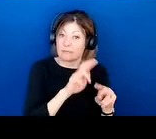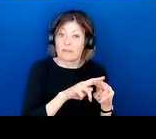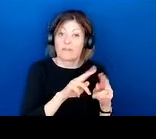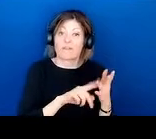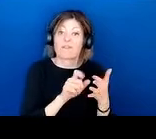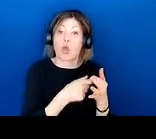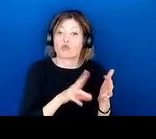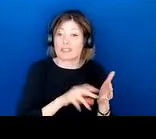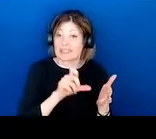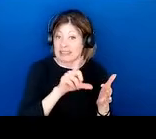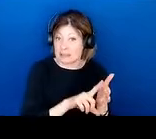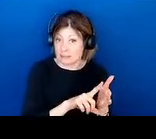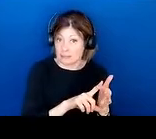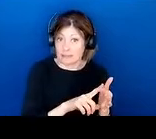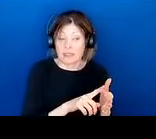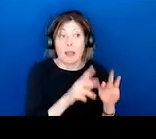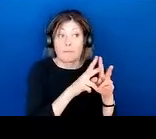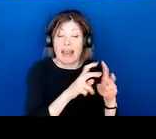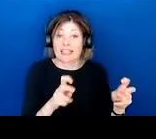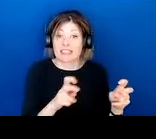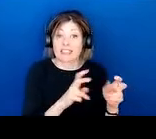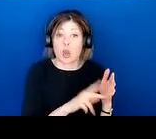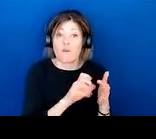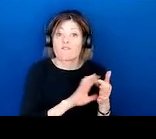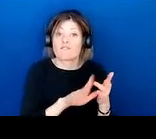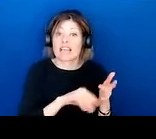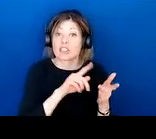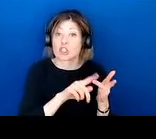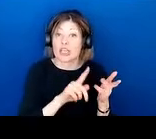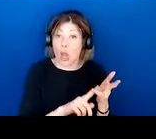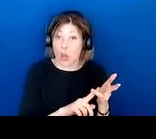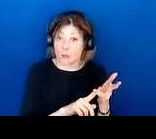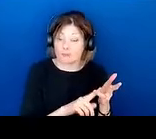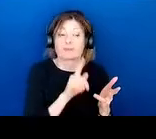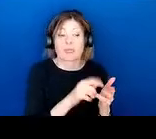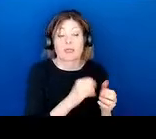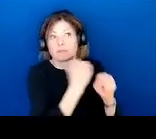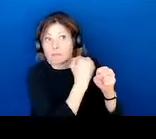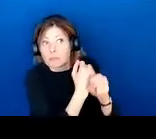Florence, created by Giambologna around 1582.